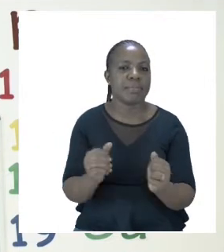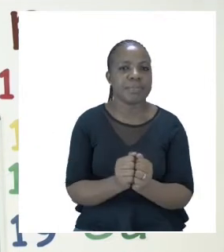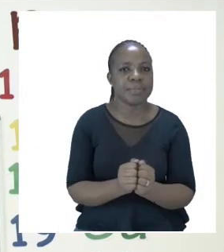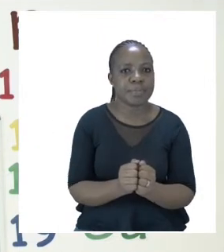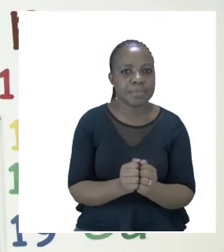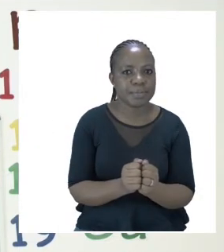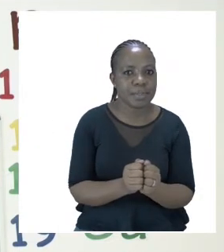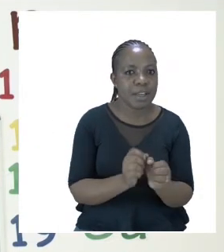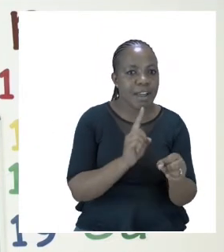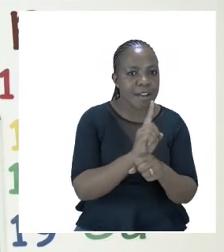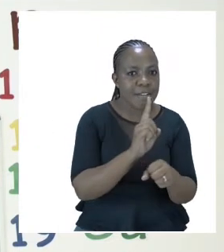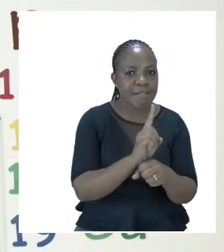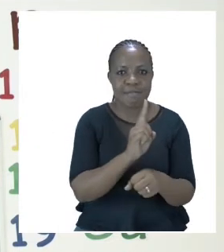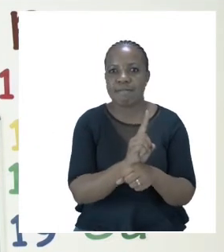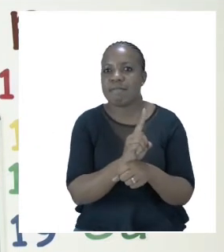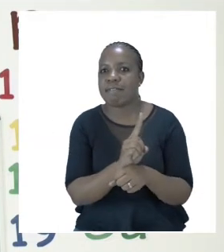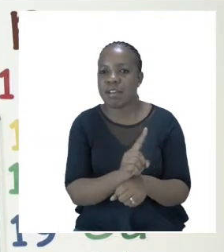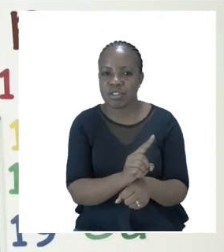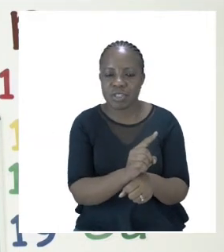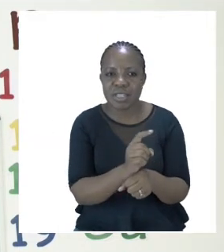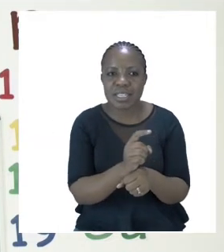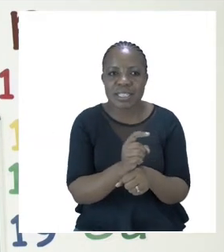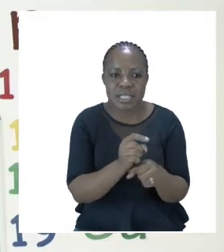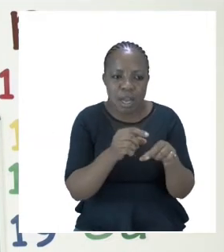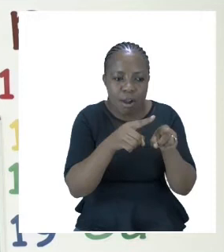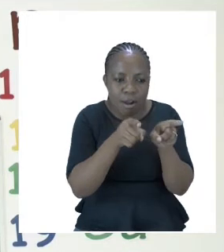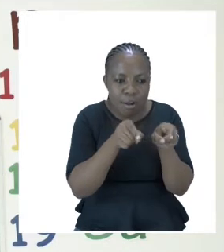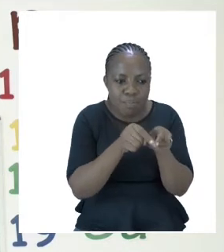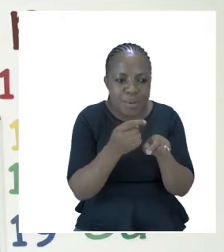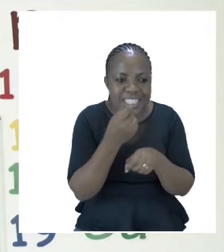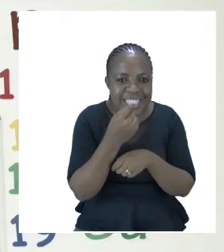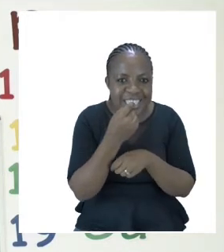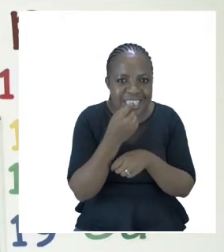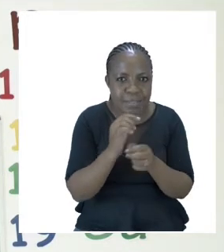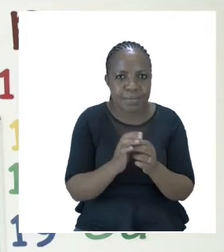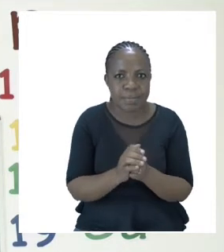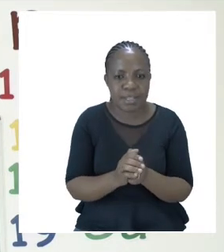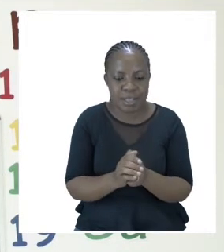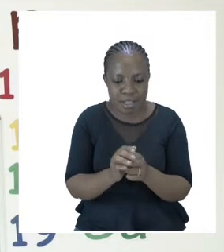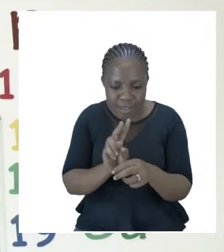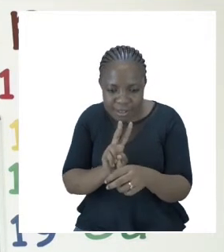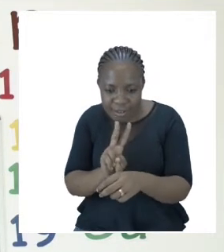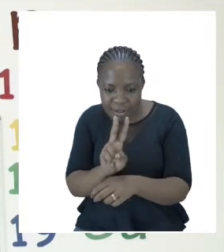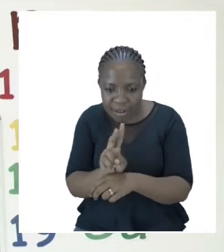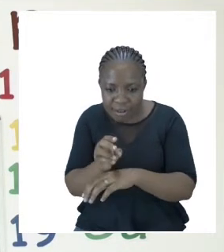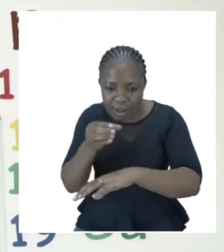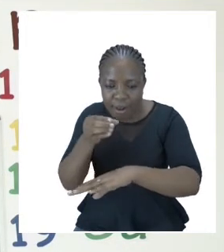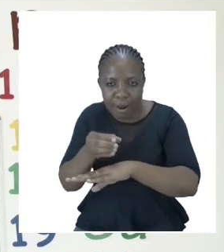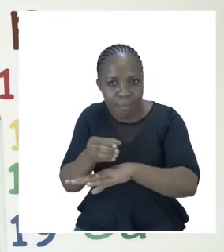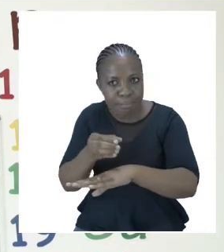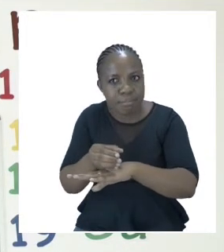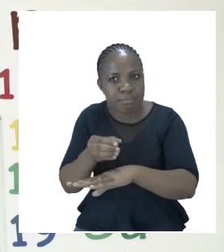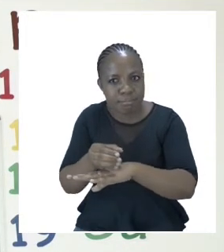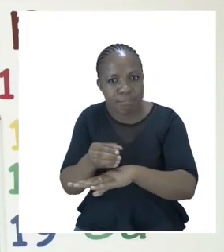chalk. That is the smallest. And then we have my cup. But it